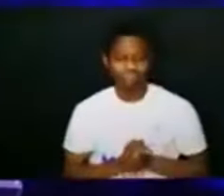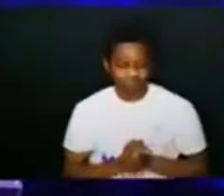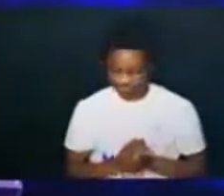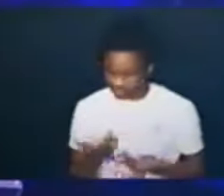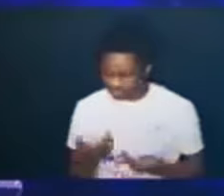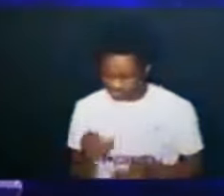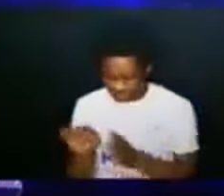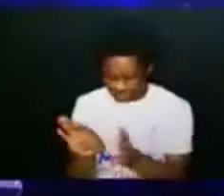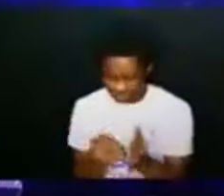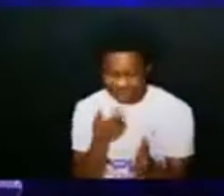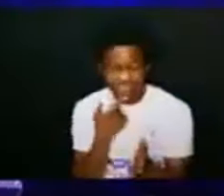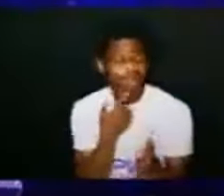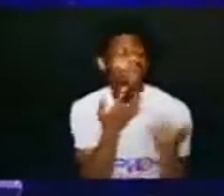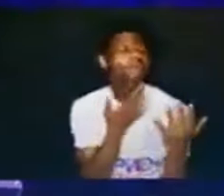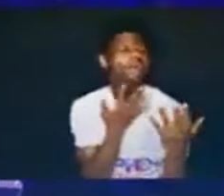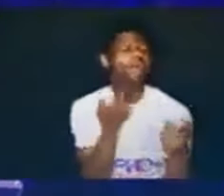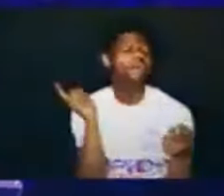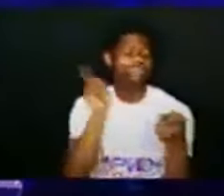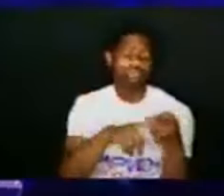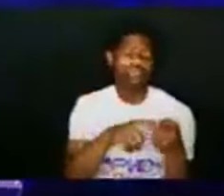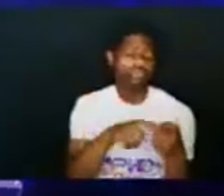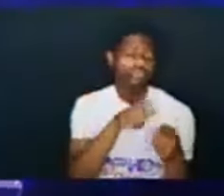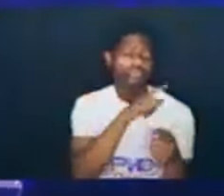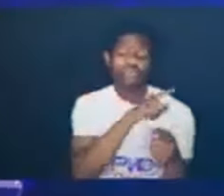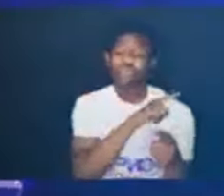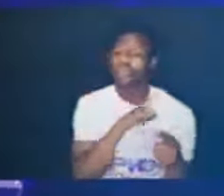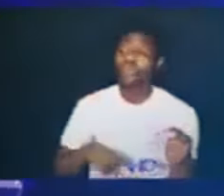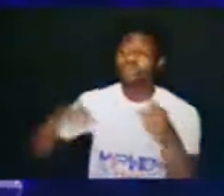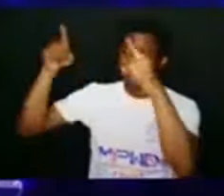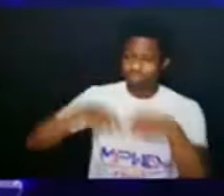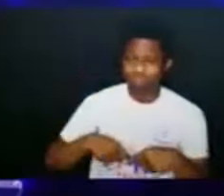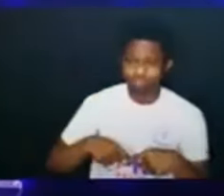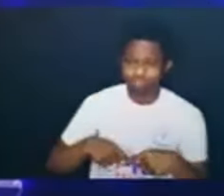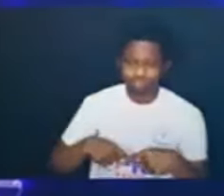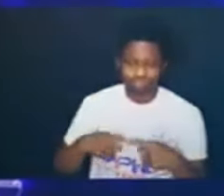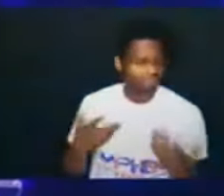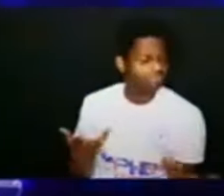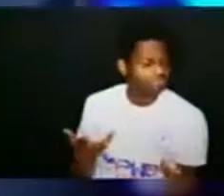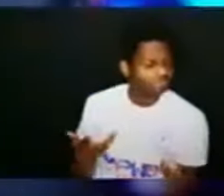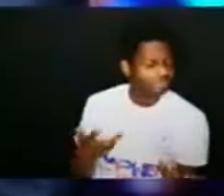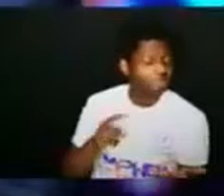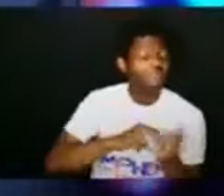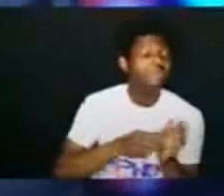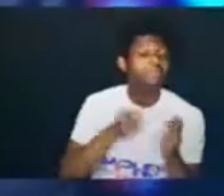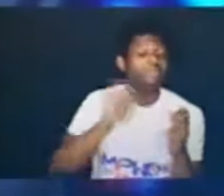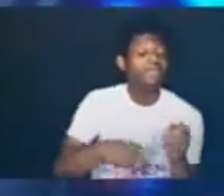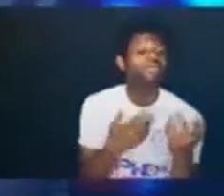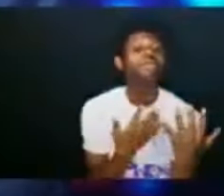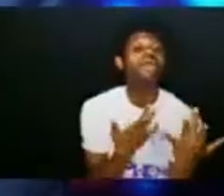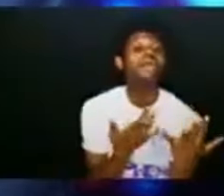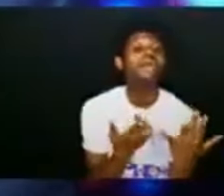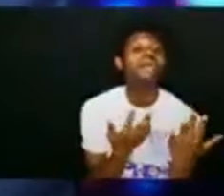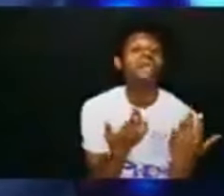comes, I don't want you to look at this as an eschatology. He always comes. Because when you go from Baba,